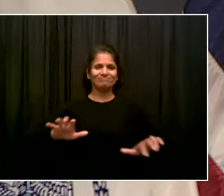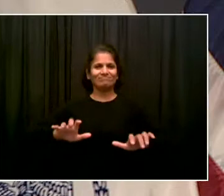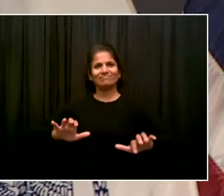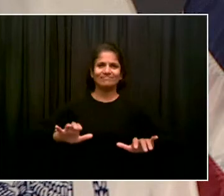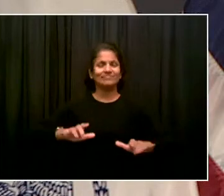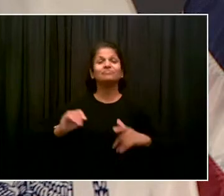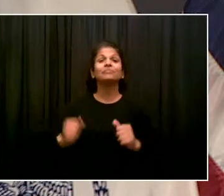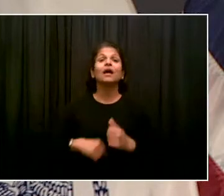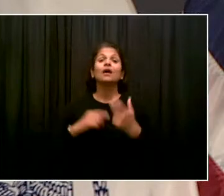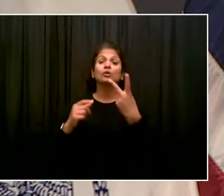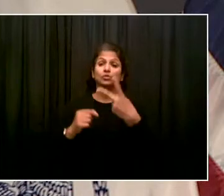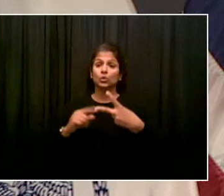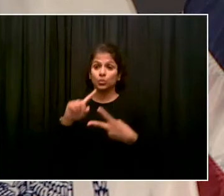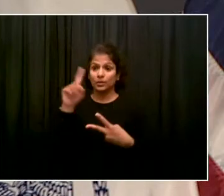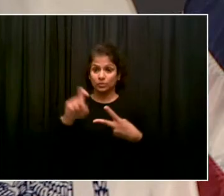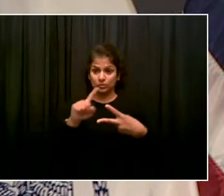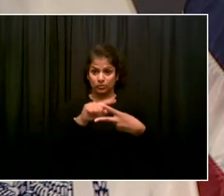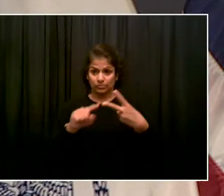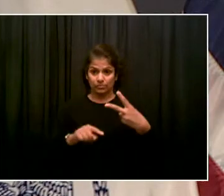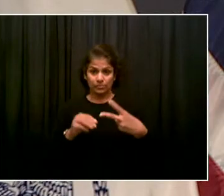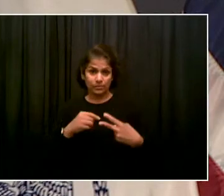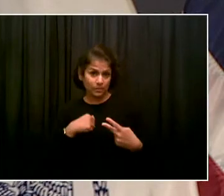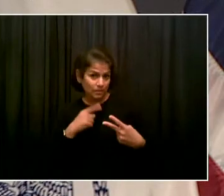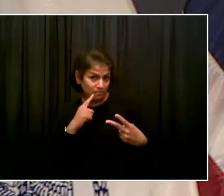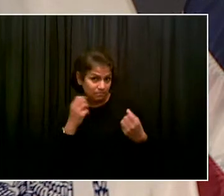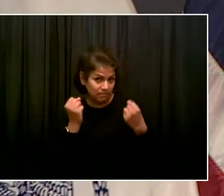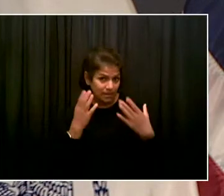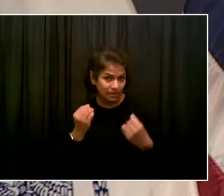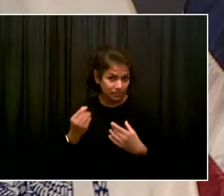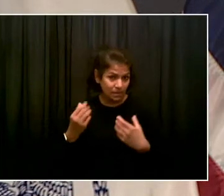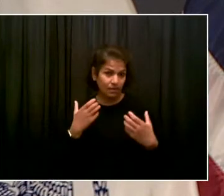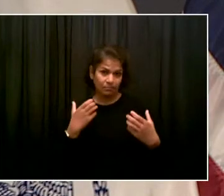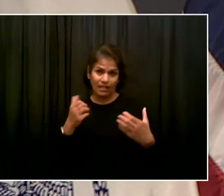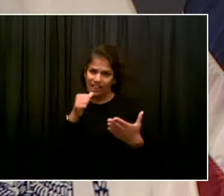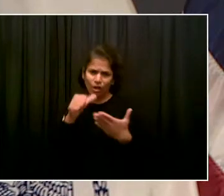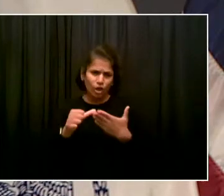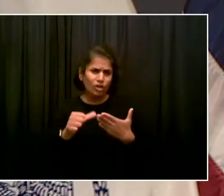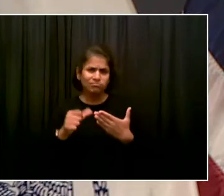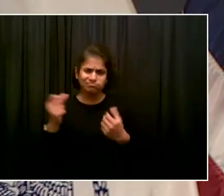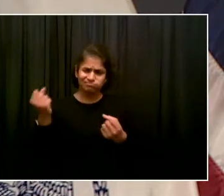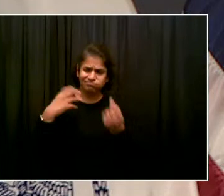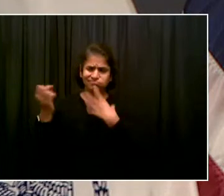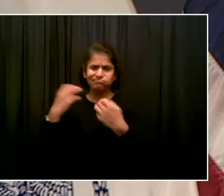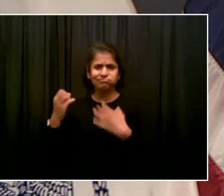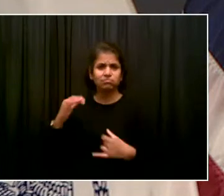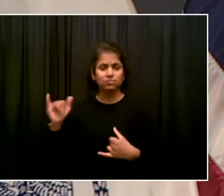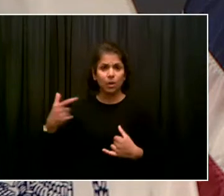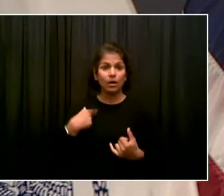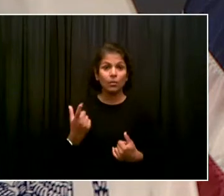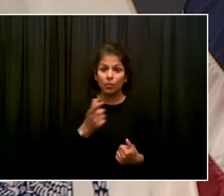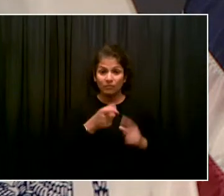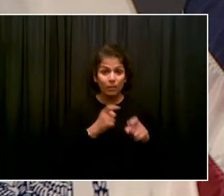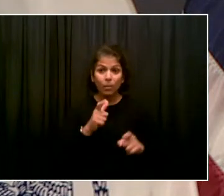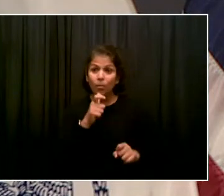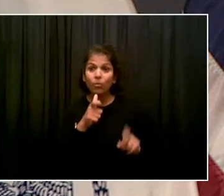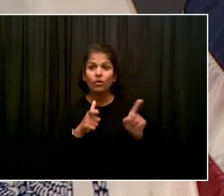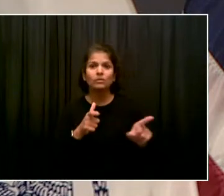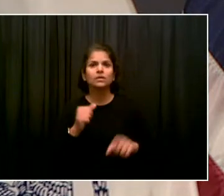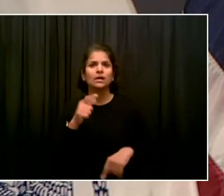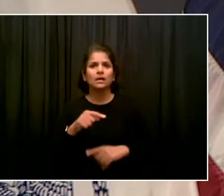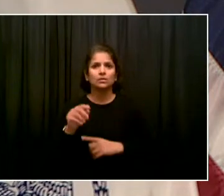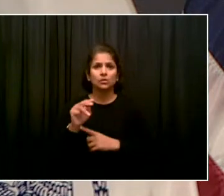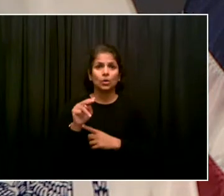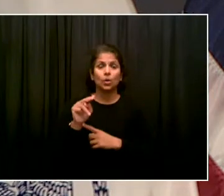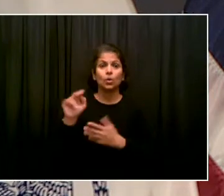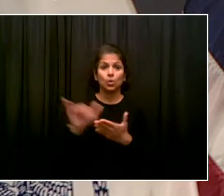inundated, hundreds of letters from New York City retirees who are really furious that their health care